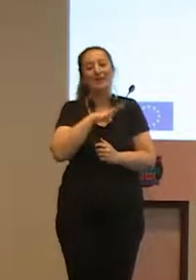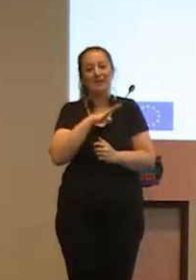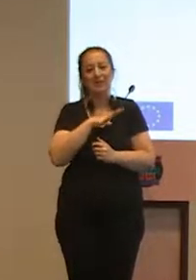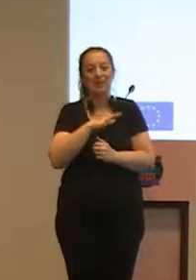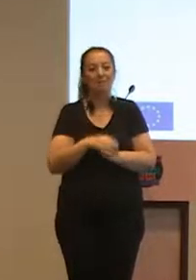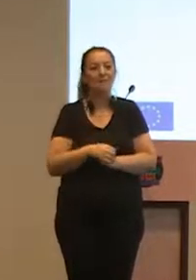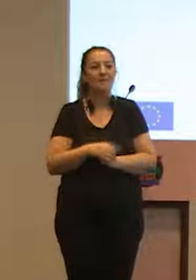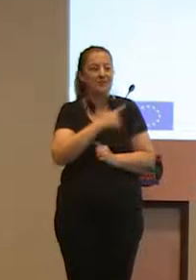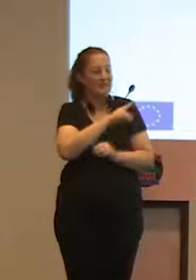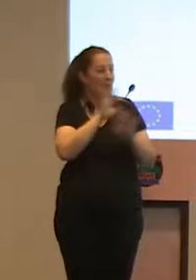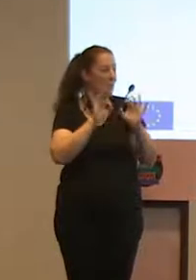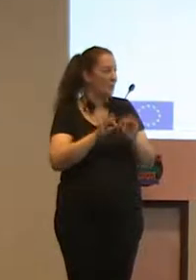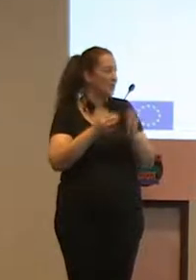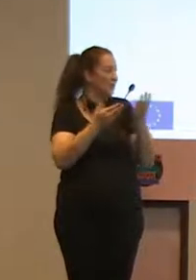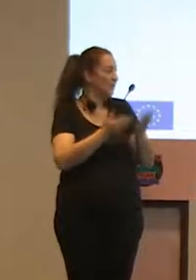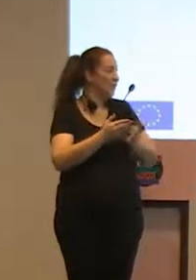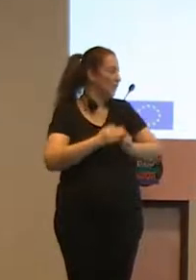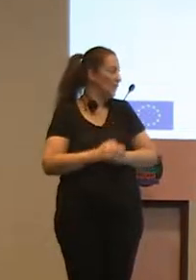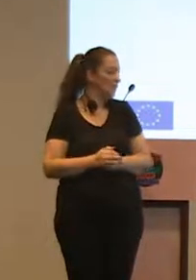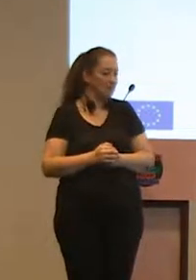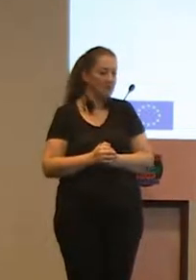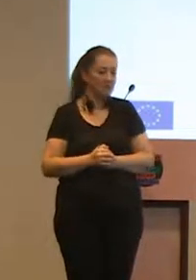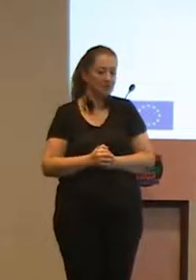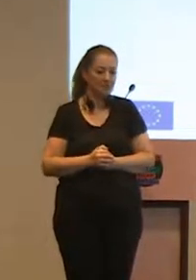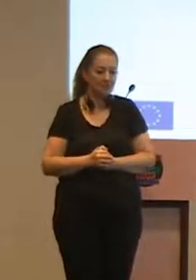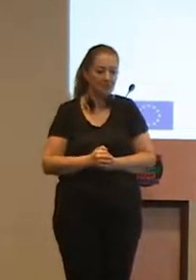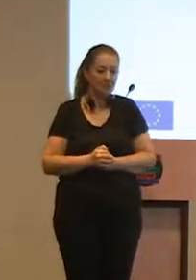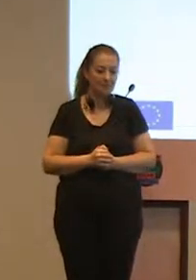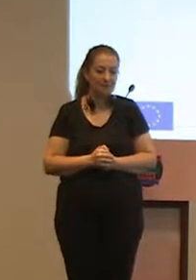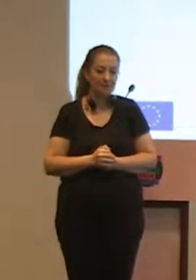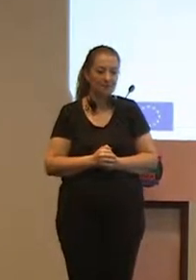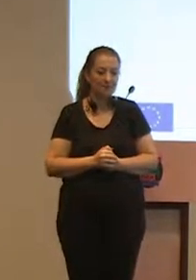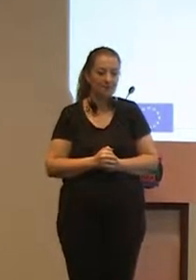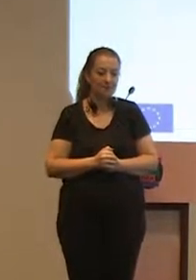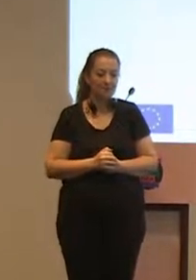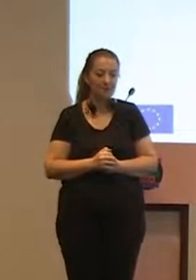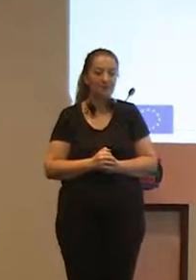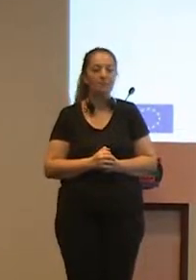difficult question but let me ask you and let's start with you if you wish